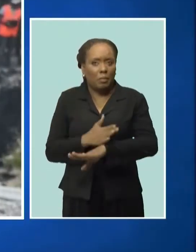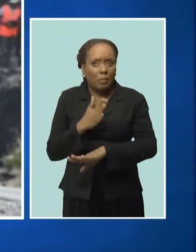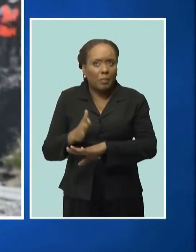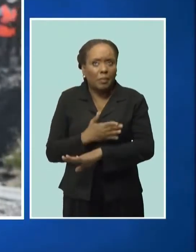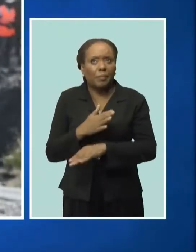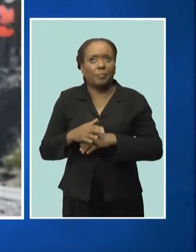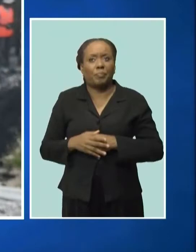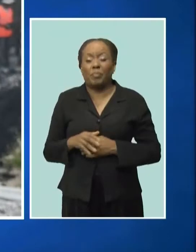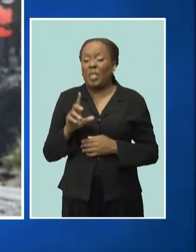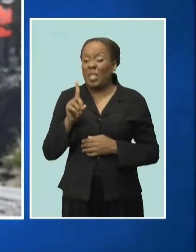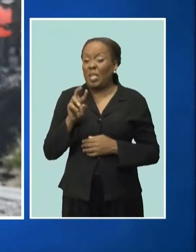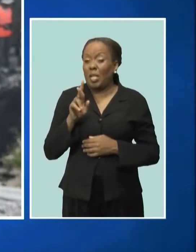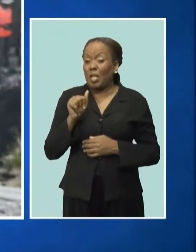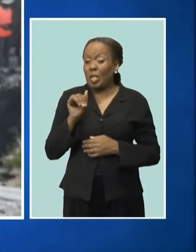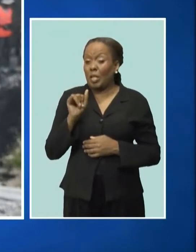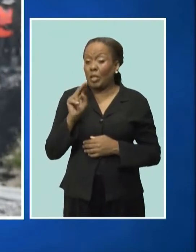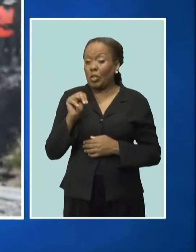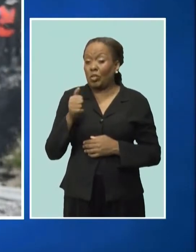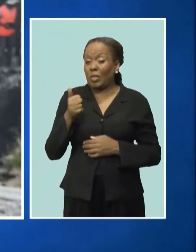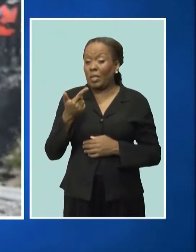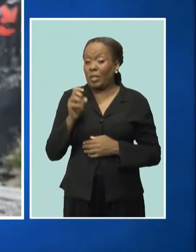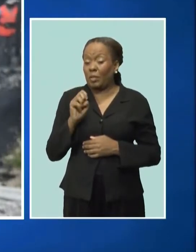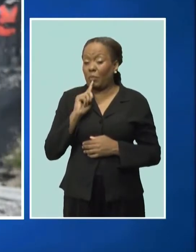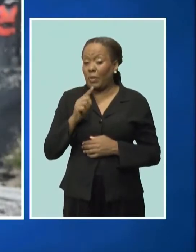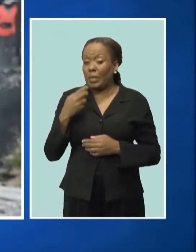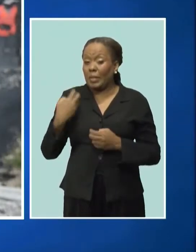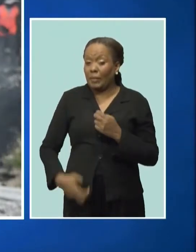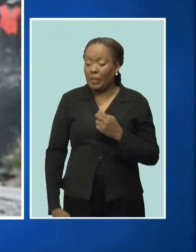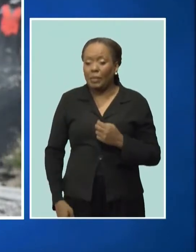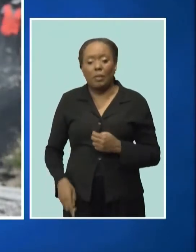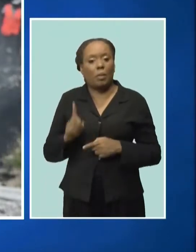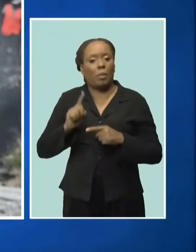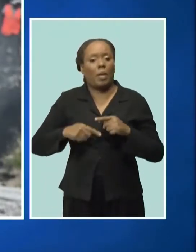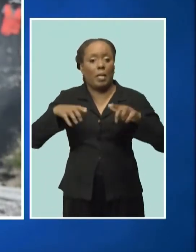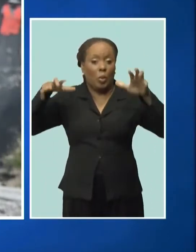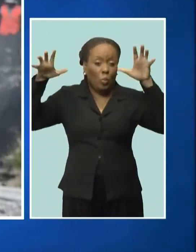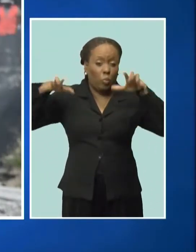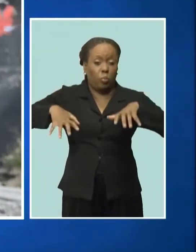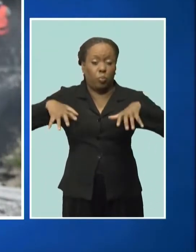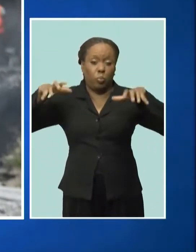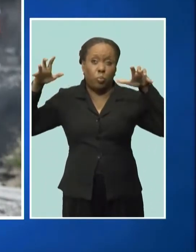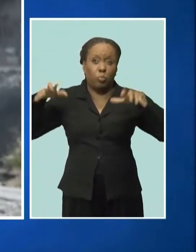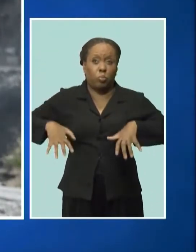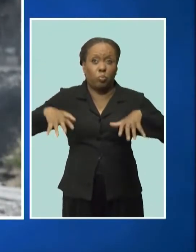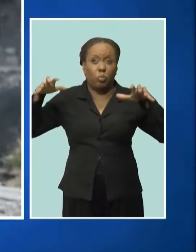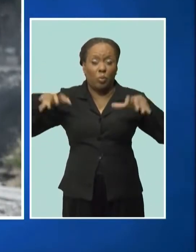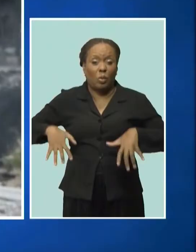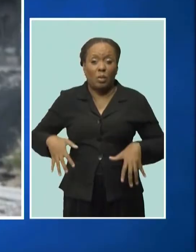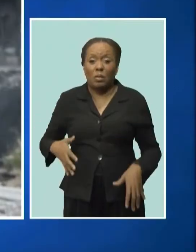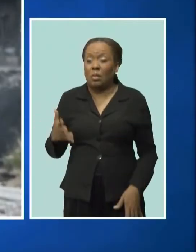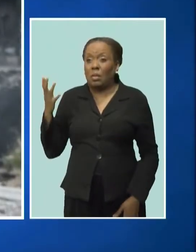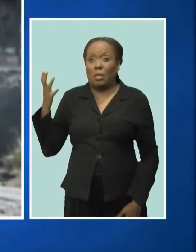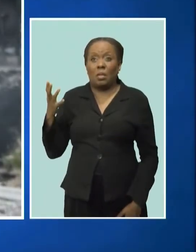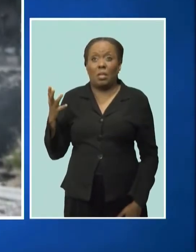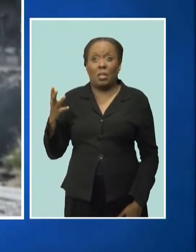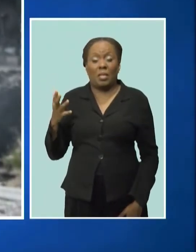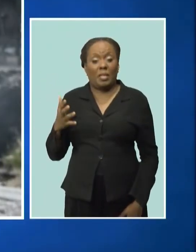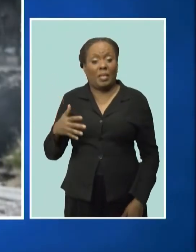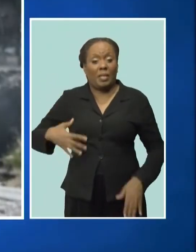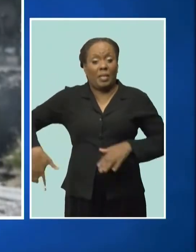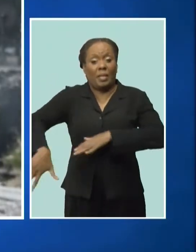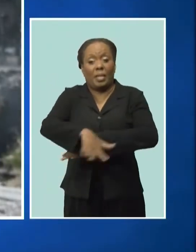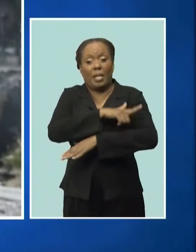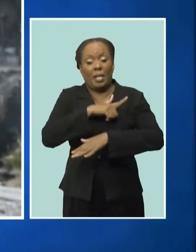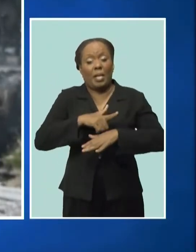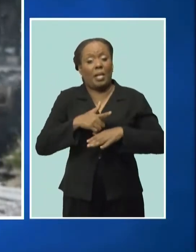District, drainage is critical because in terms of heavy rain, in an area where there's no rock and the land is merely